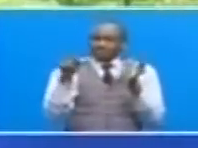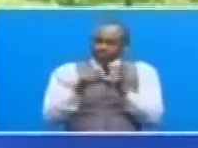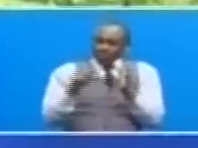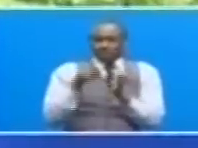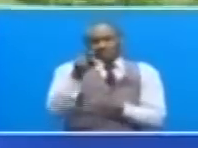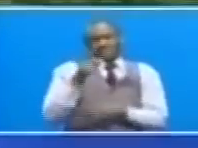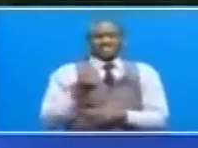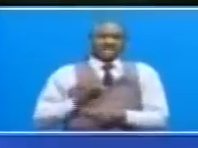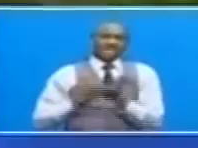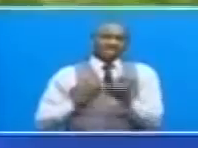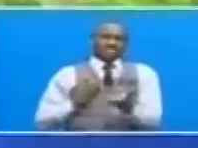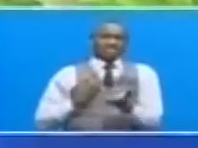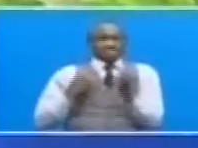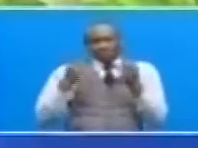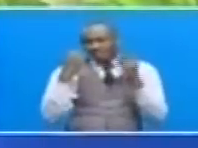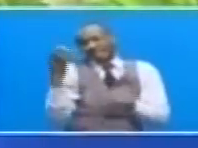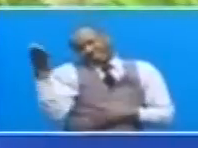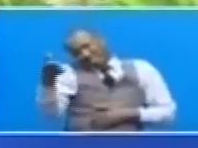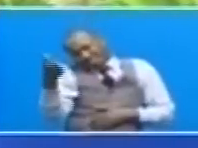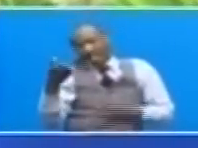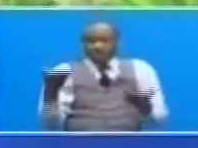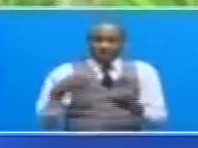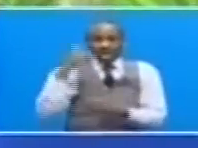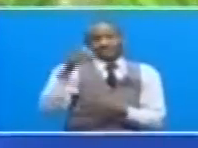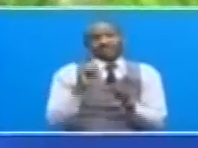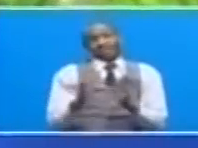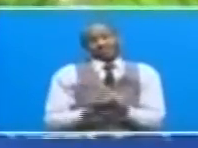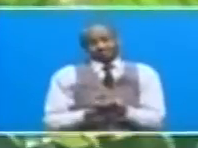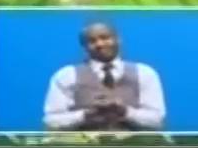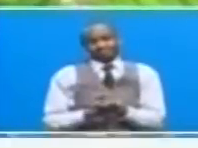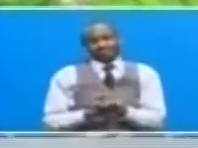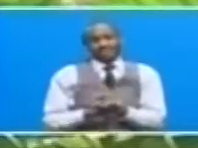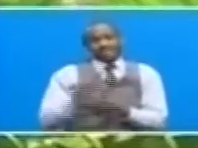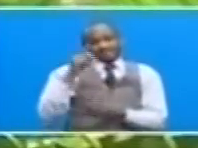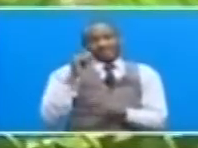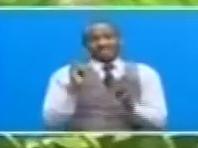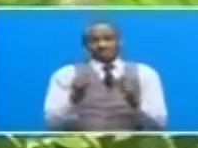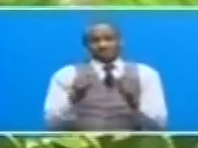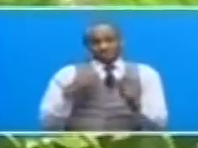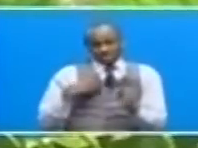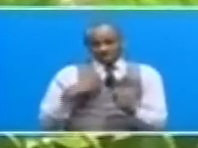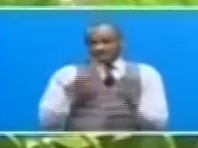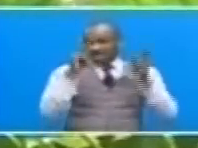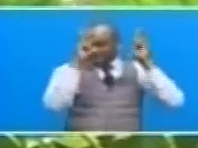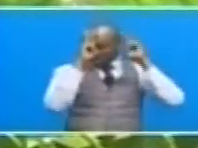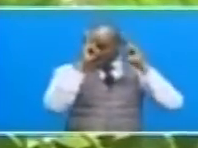there were many, after her there may be none. Dorcas Wangira, KTN News, Bukura, Kakamega.